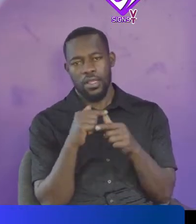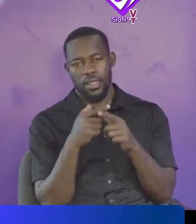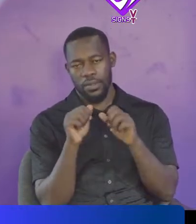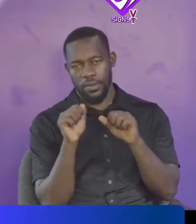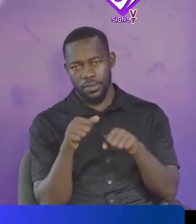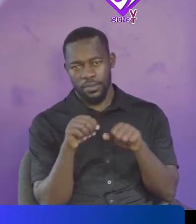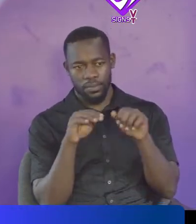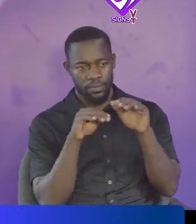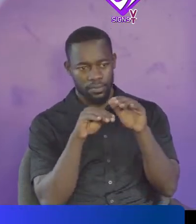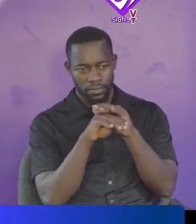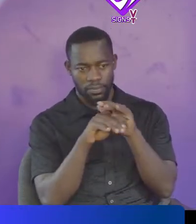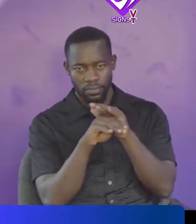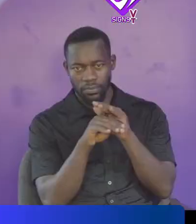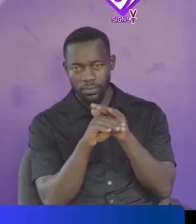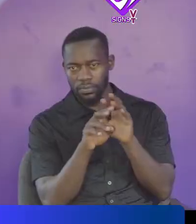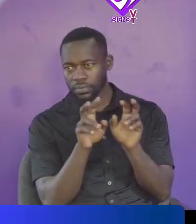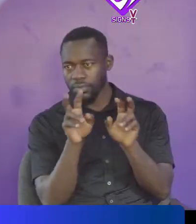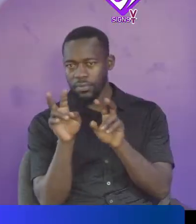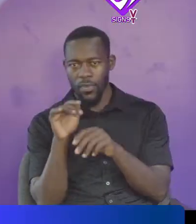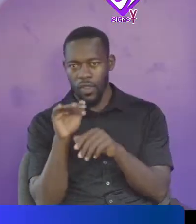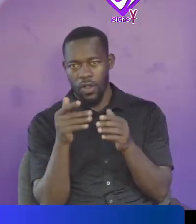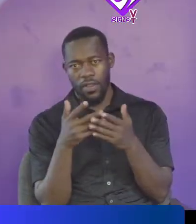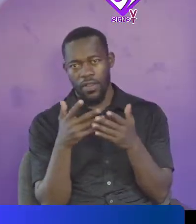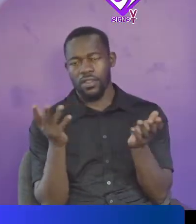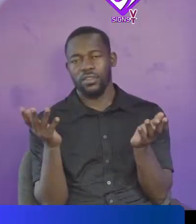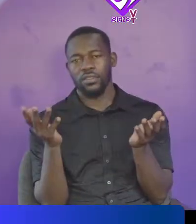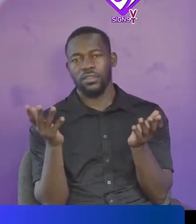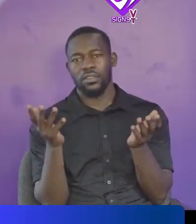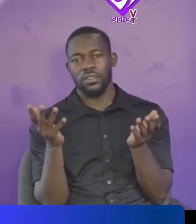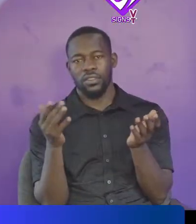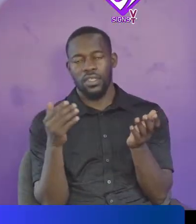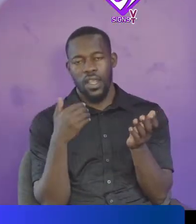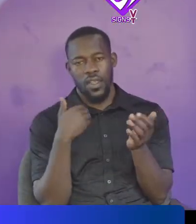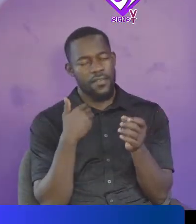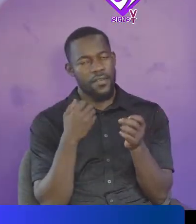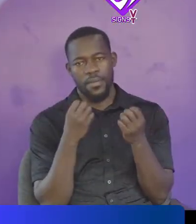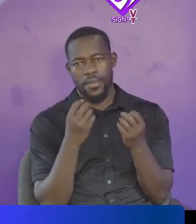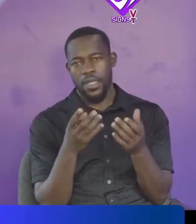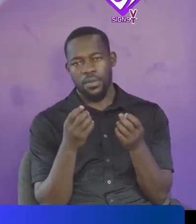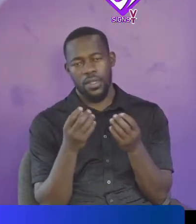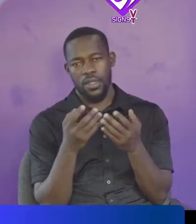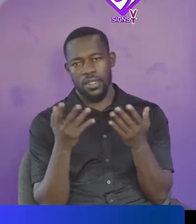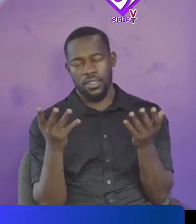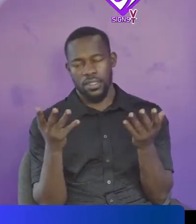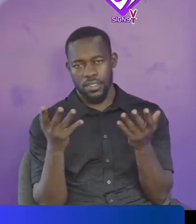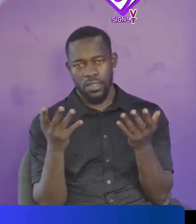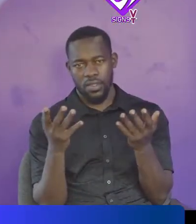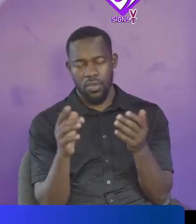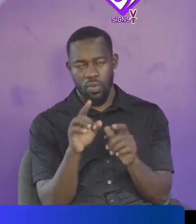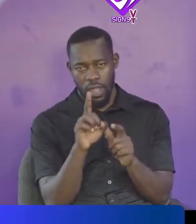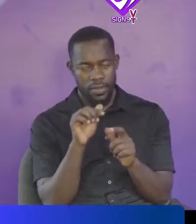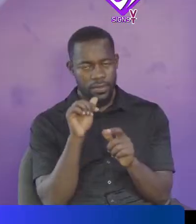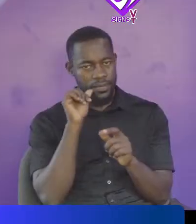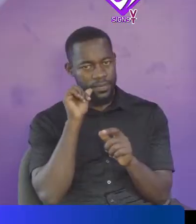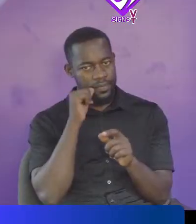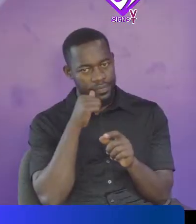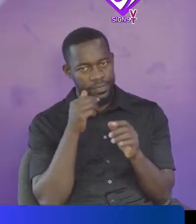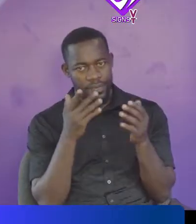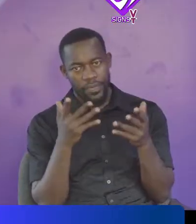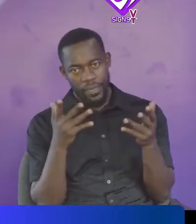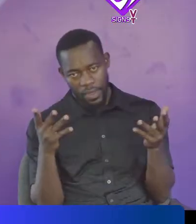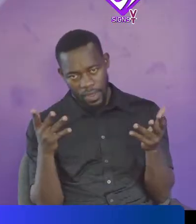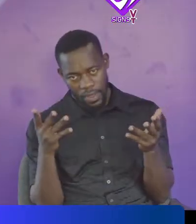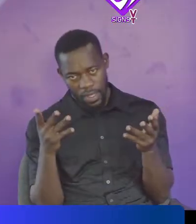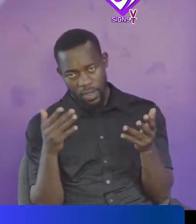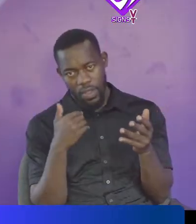view the art gallery. Yeah. The art gallery has got a lot of things. One of the most interesting things, first things first, we